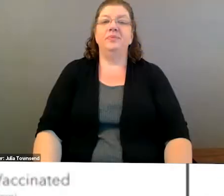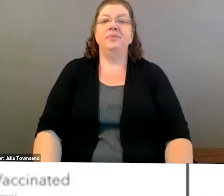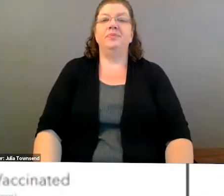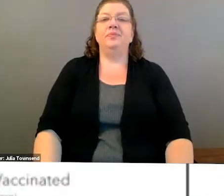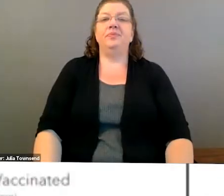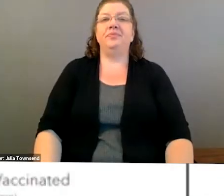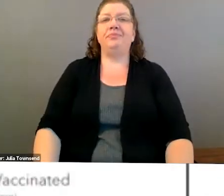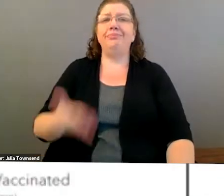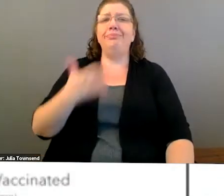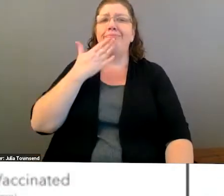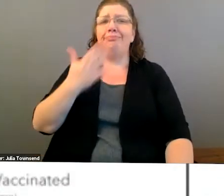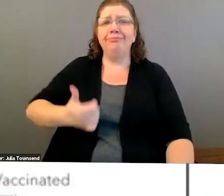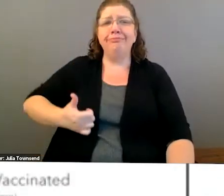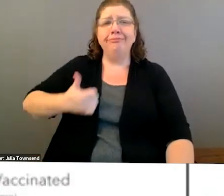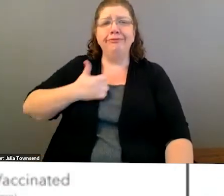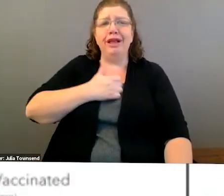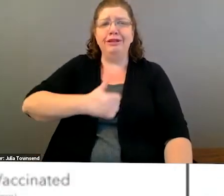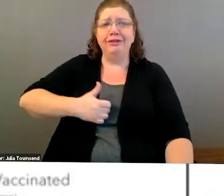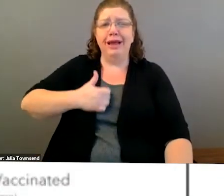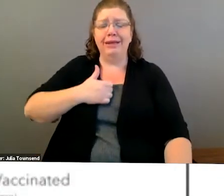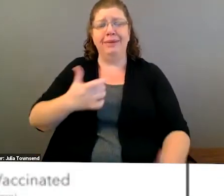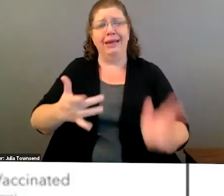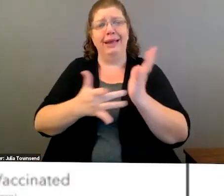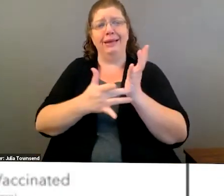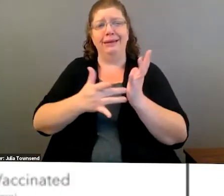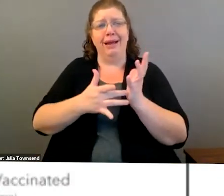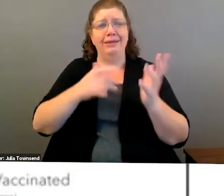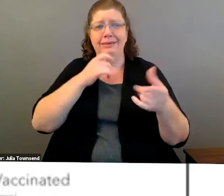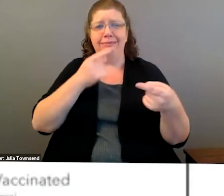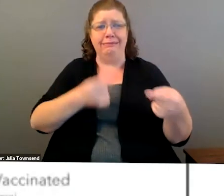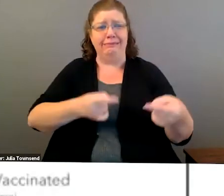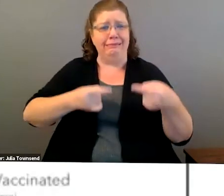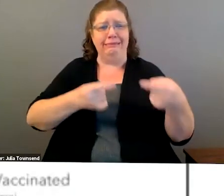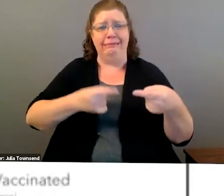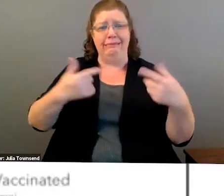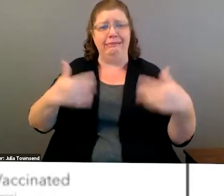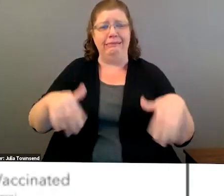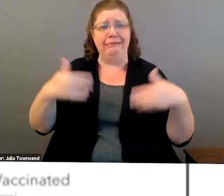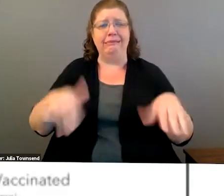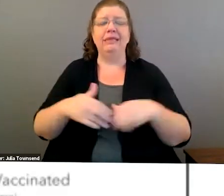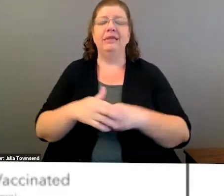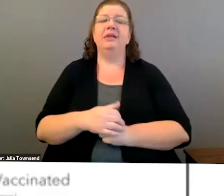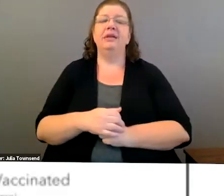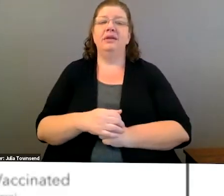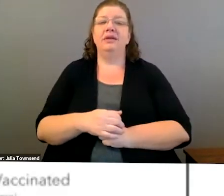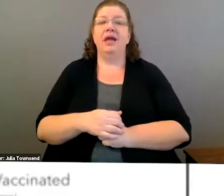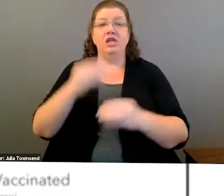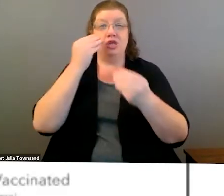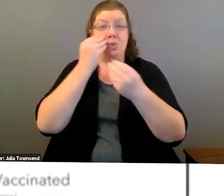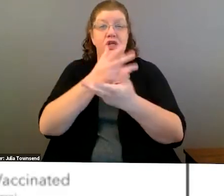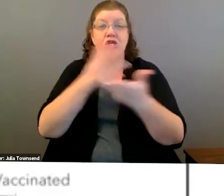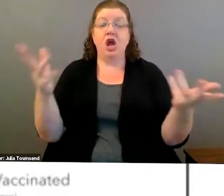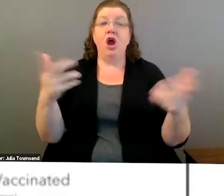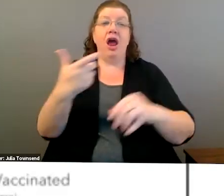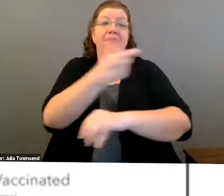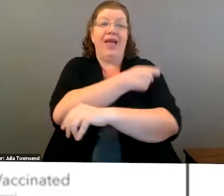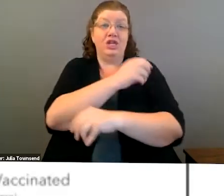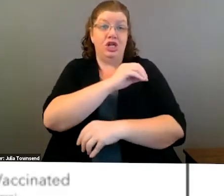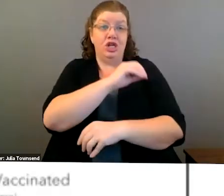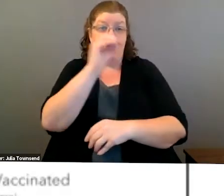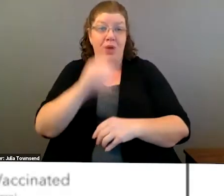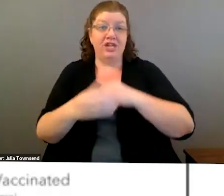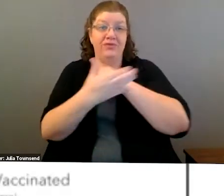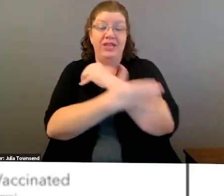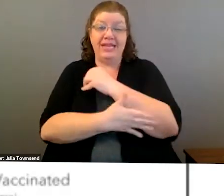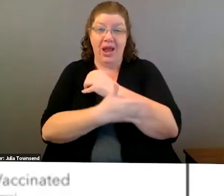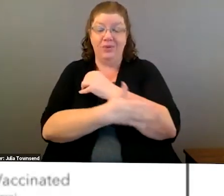Thank you. I apologize that the technology has not worked well. I did want to share that our vaccination rates for the county,